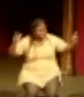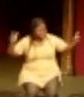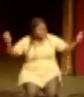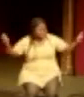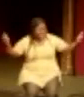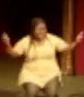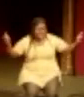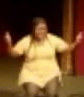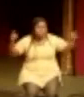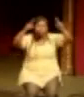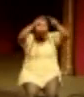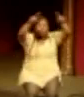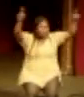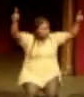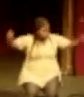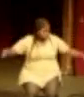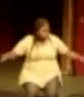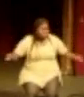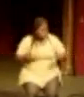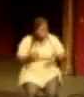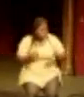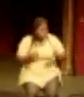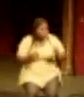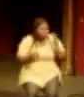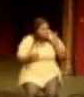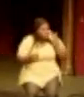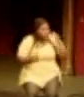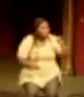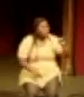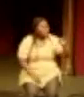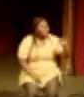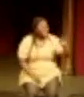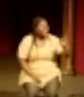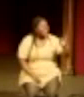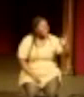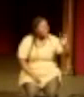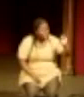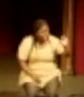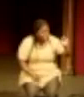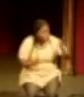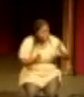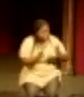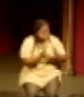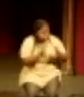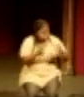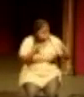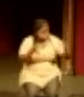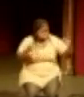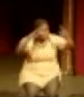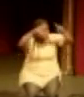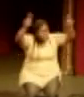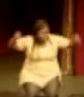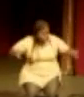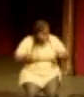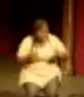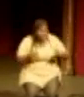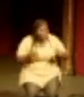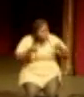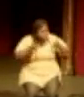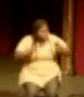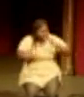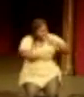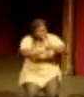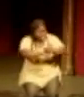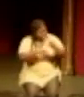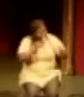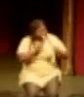inflatable screen, getting all the air out, and then sticking it back in that bag. It never works that way. He and I were working up a sweat, and